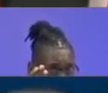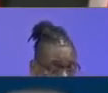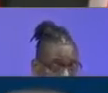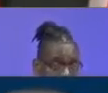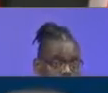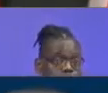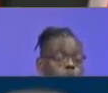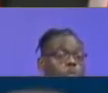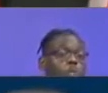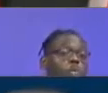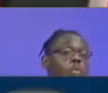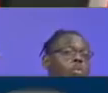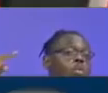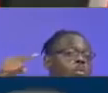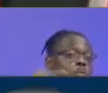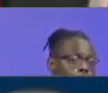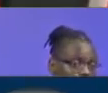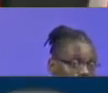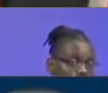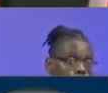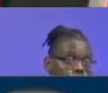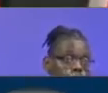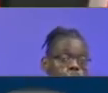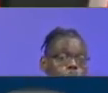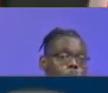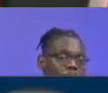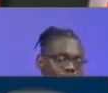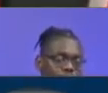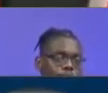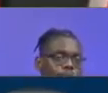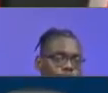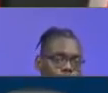to 12 o'clock.